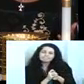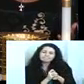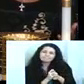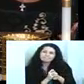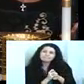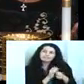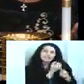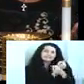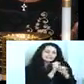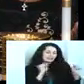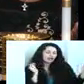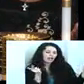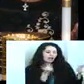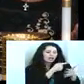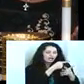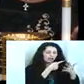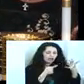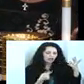Save them now.